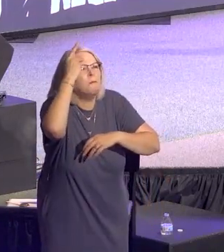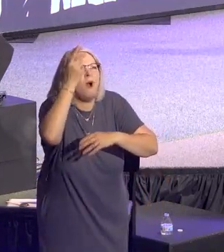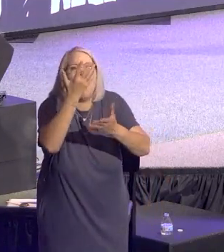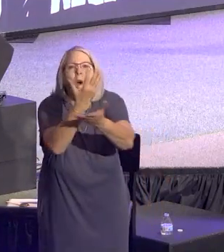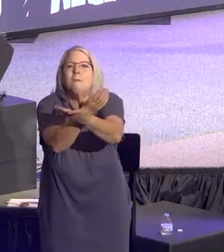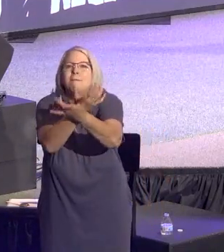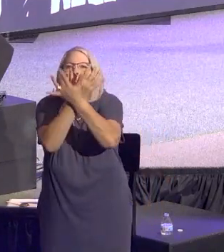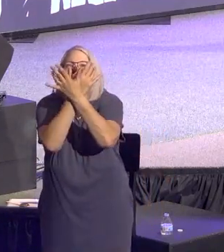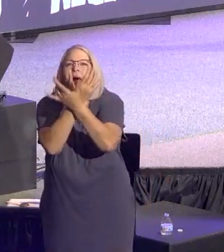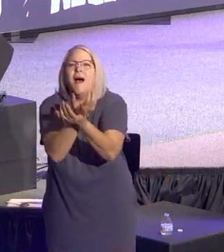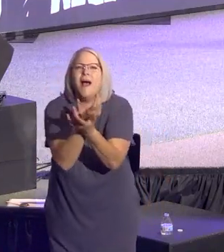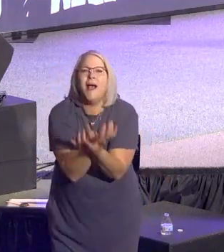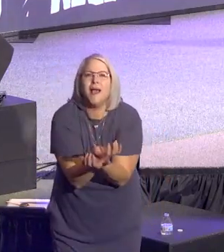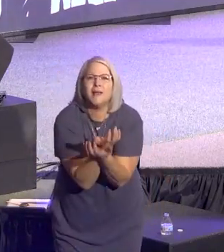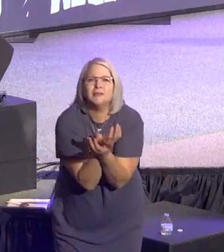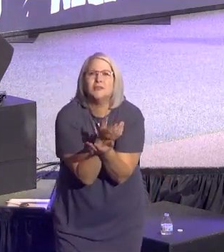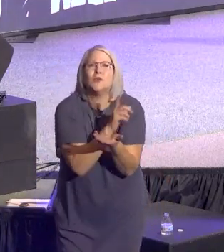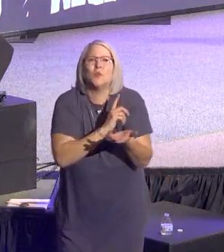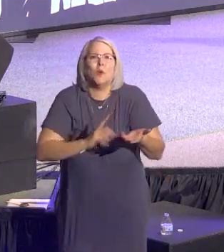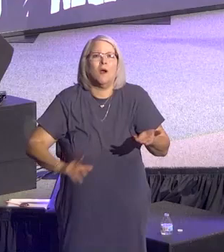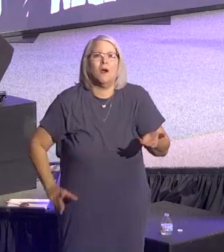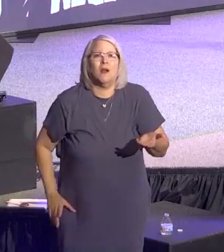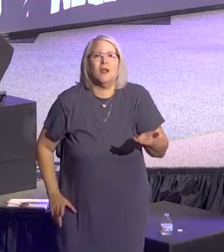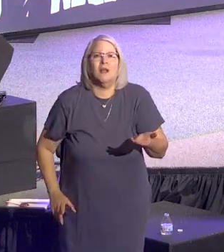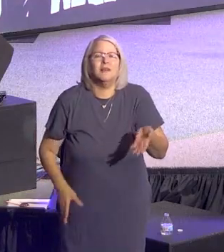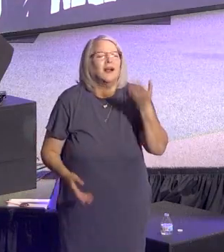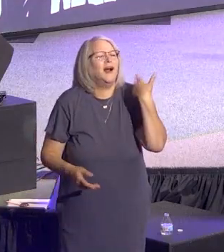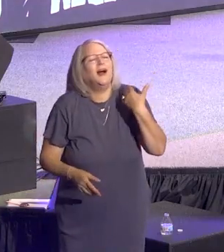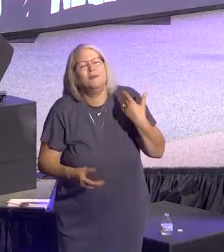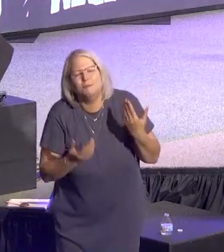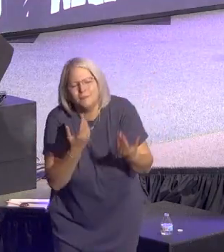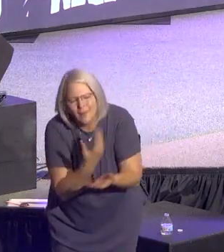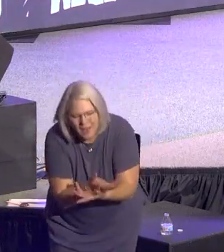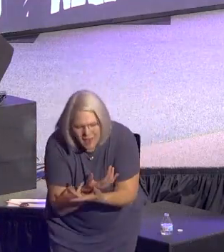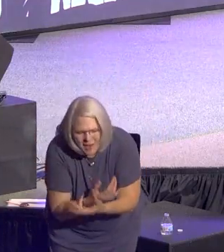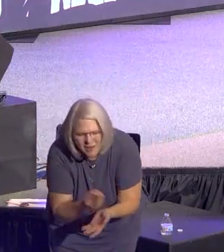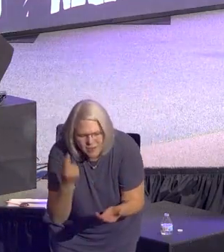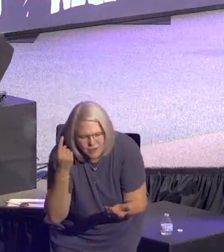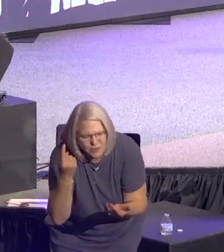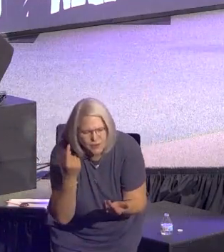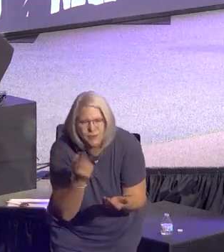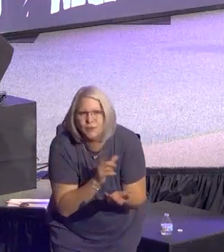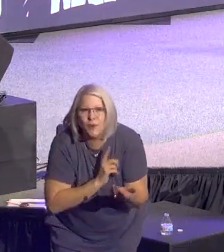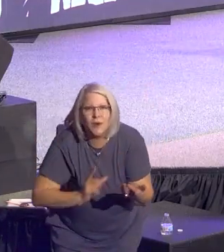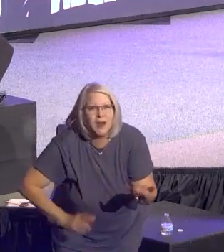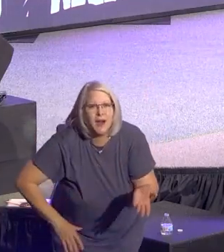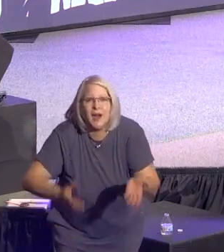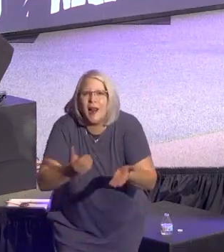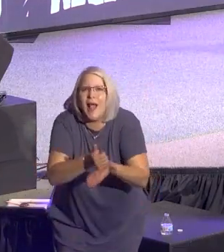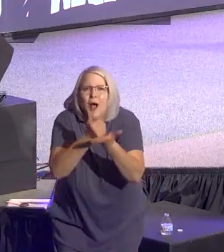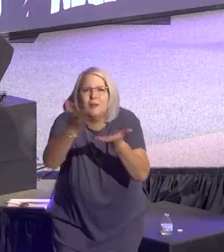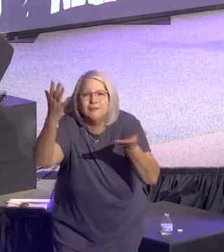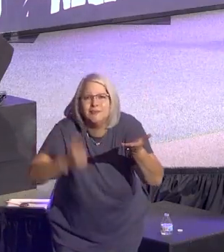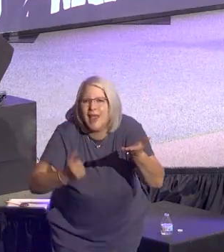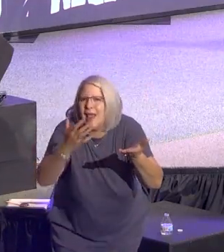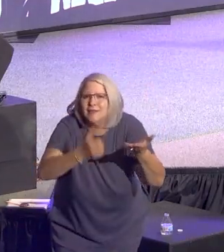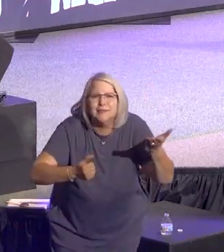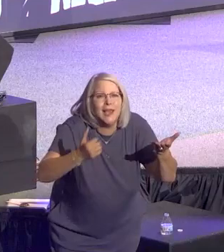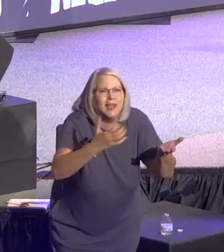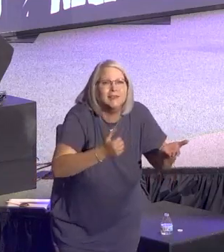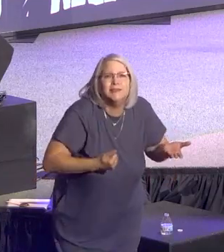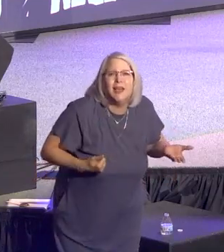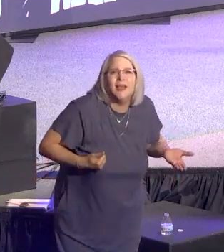Lord. You ever beg God for something? God, I'm begging you. He begged the Lord. This is God's man right here,